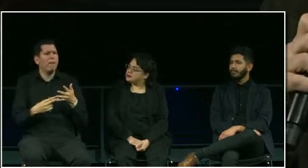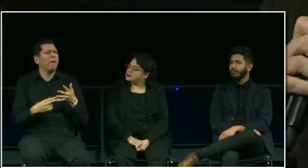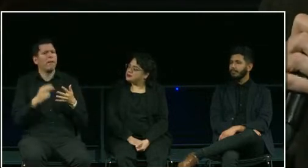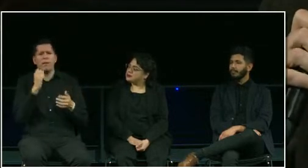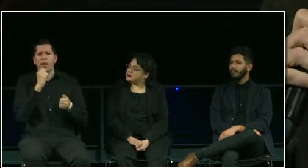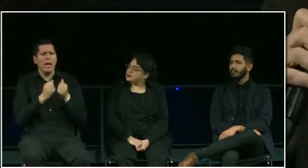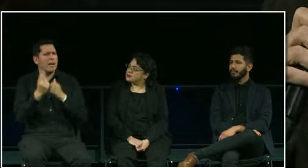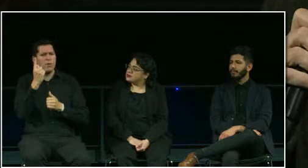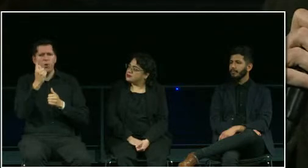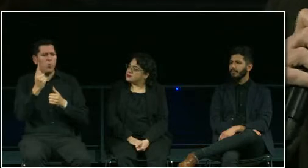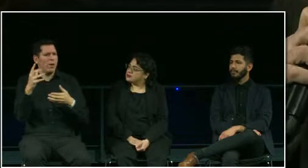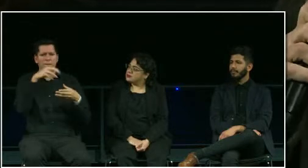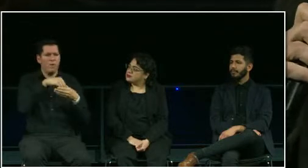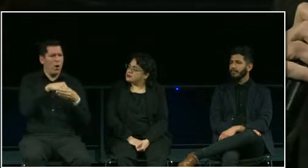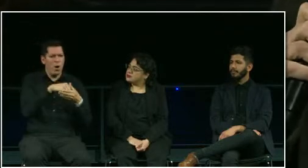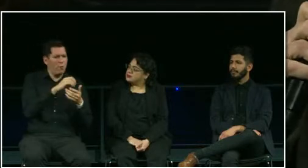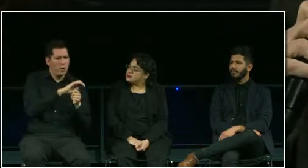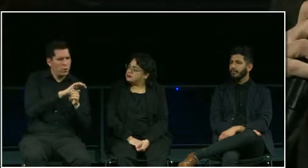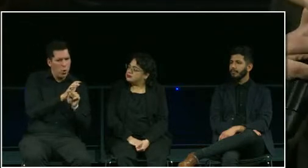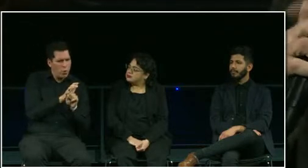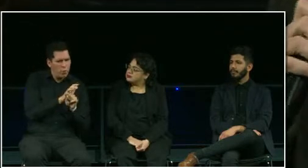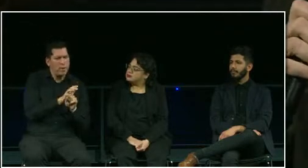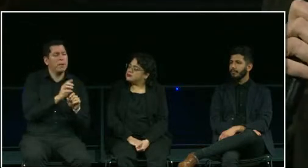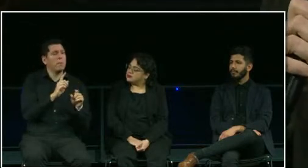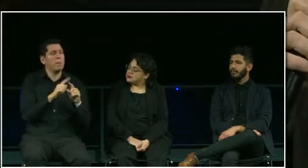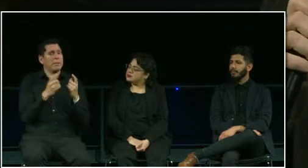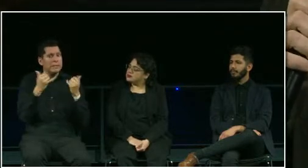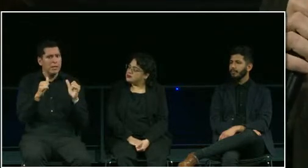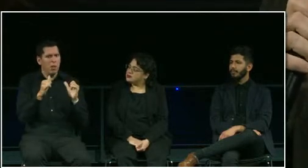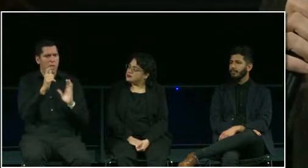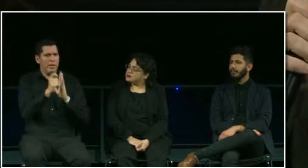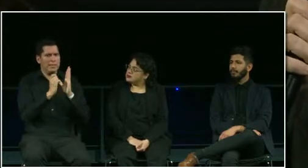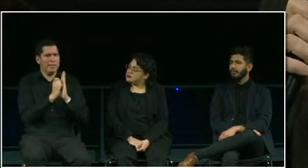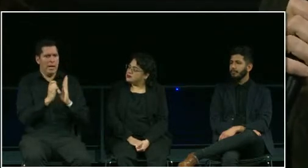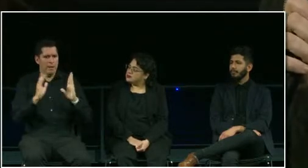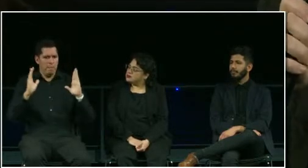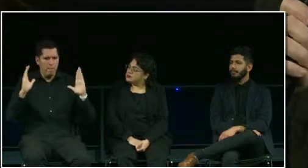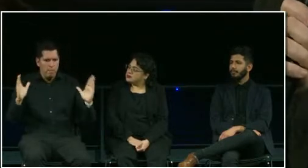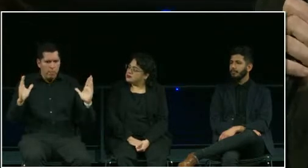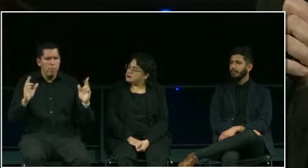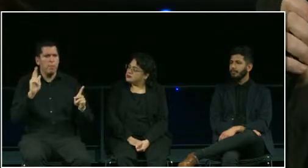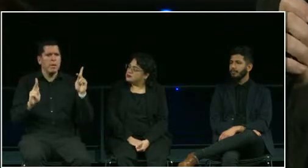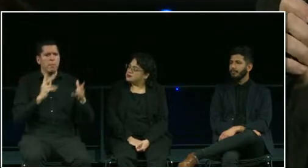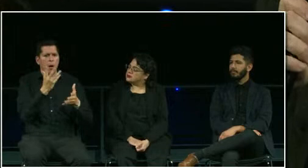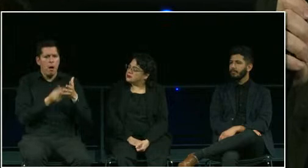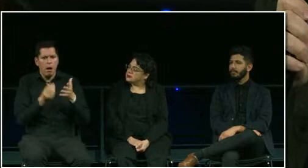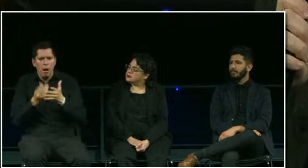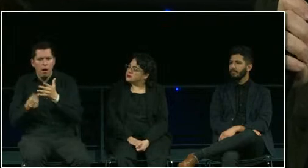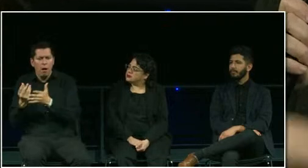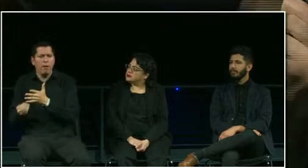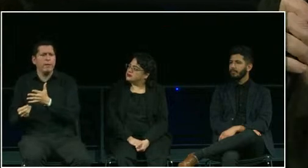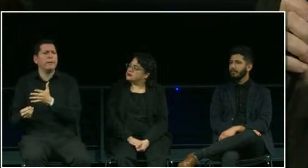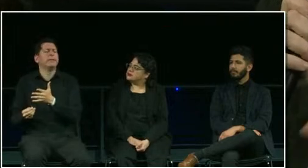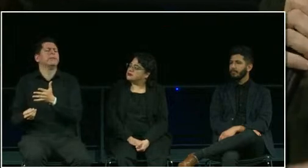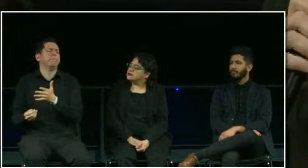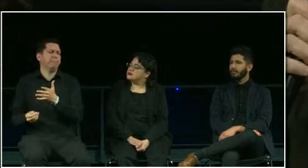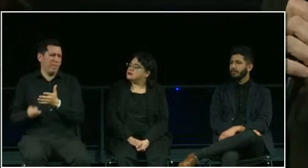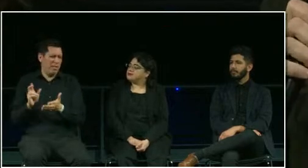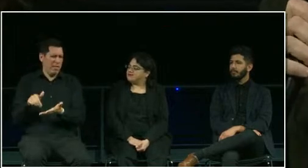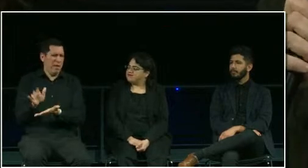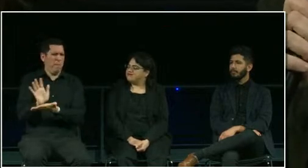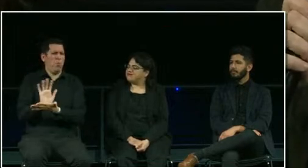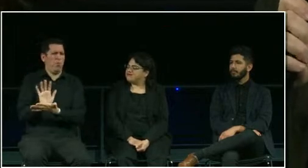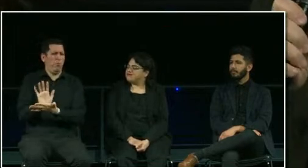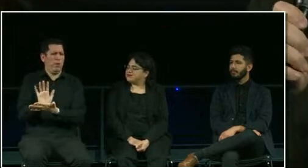were directly linked to COVID, but during that period, how many people had passed, and a lot of it due to COVID. And then I think the film itself